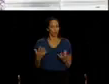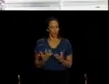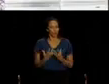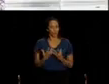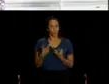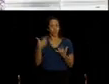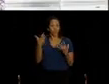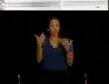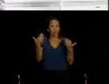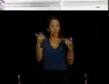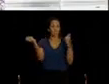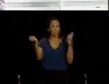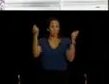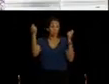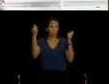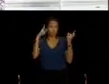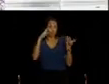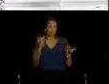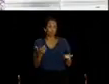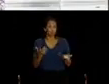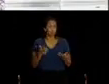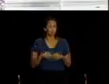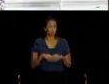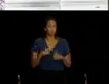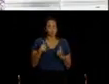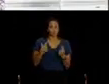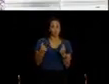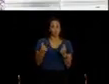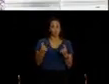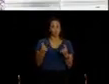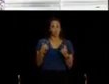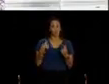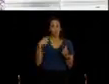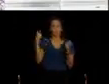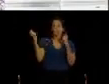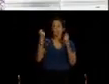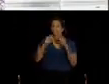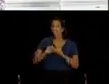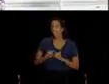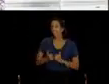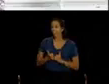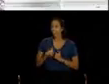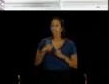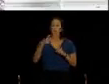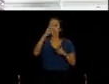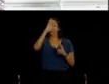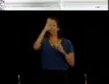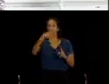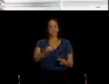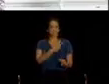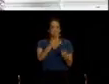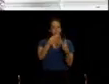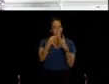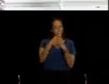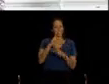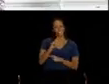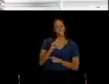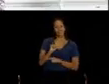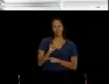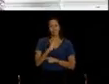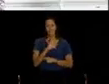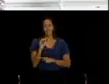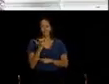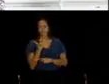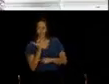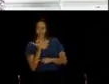wanted to celebrate. And I celebrated by creating #DisabledandCute. And what I